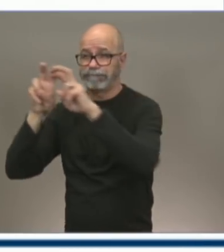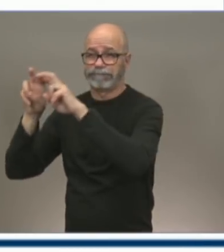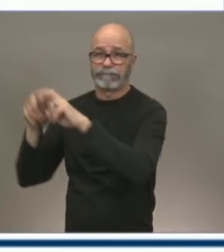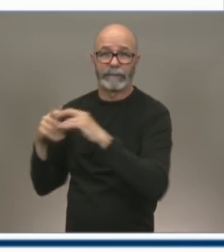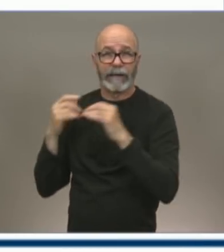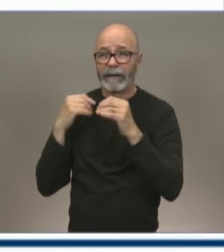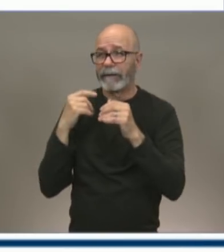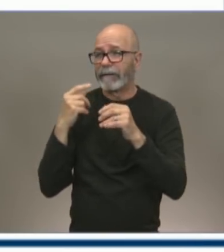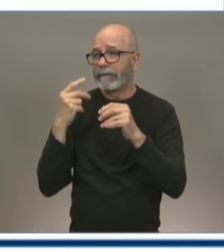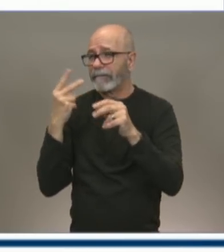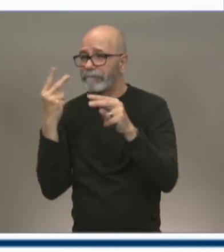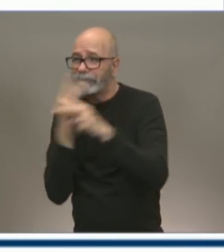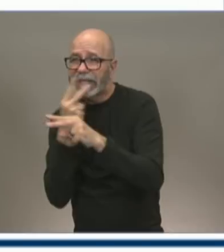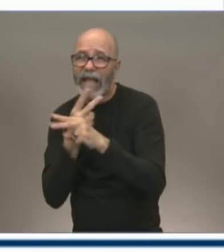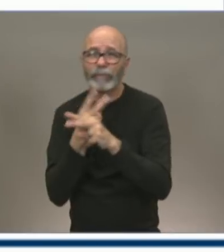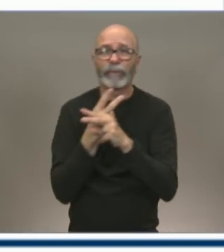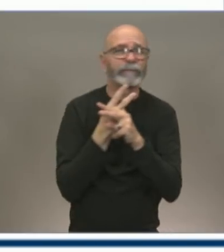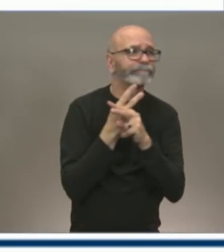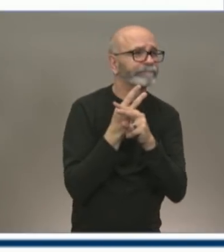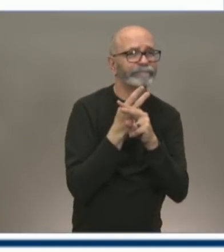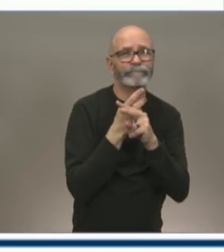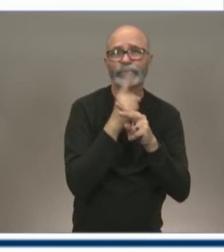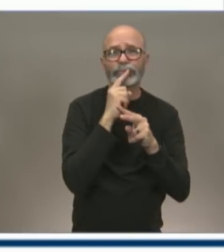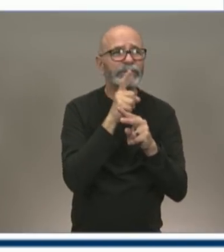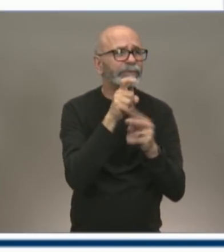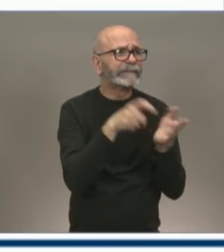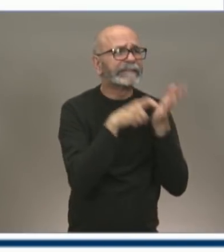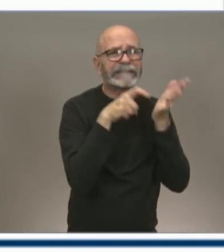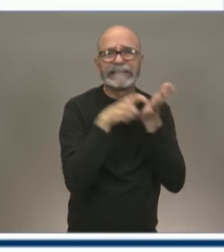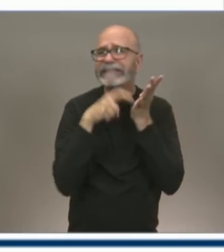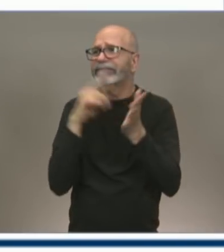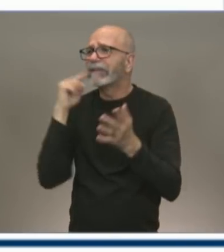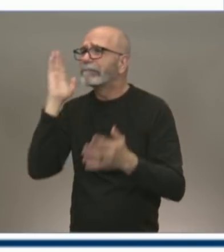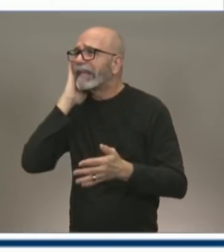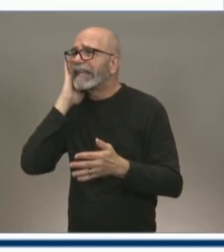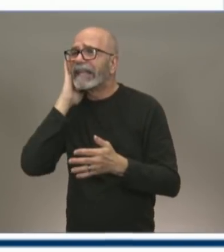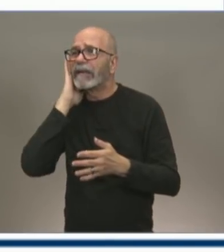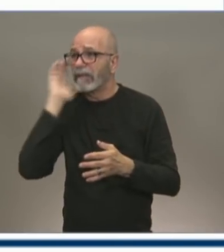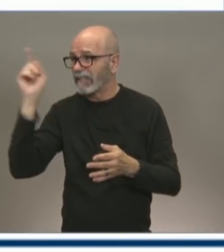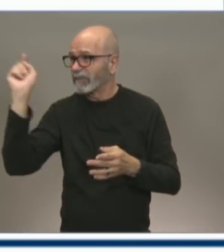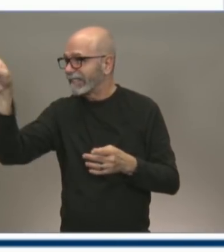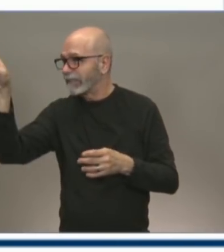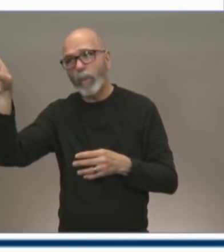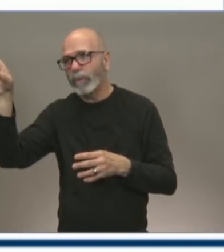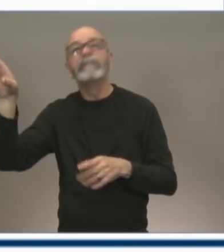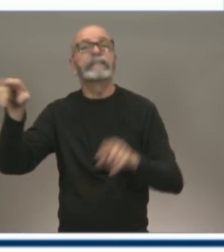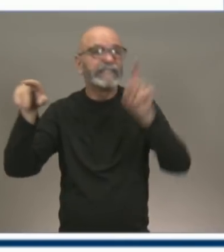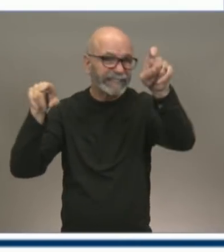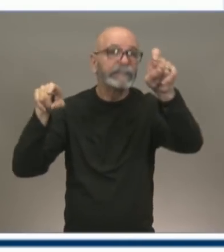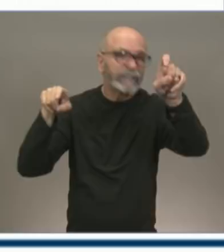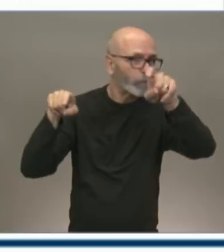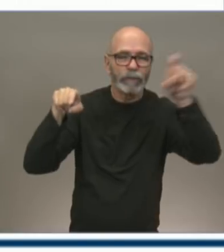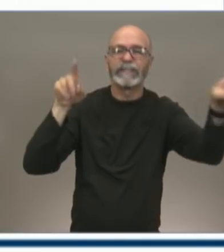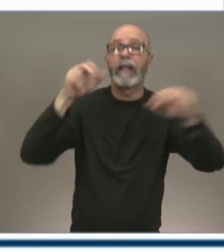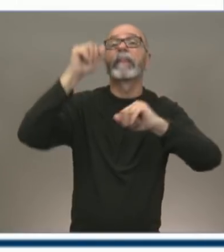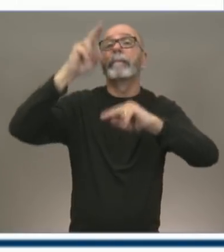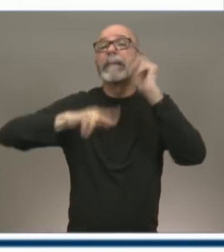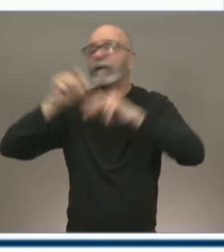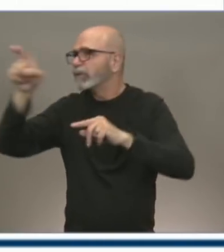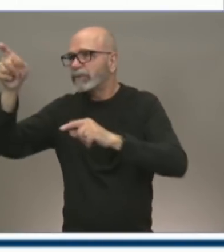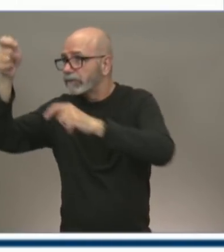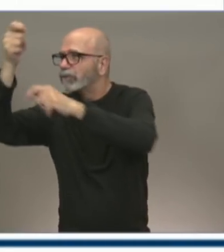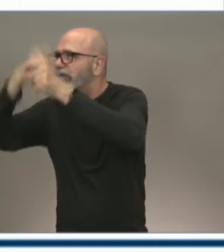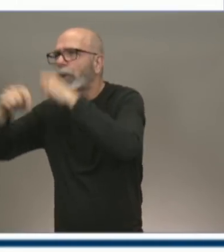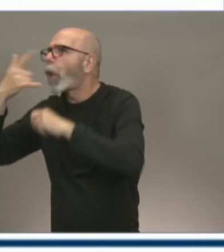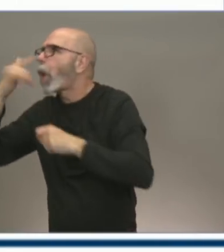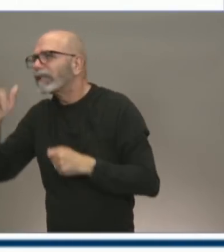be identifying where do we need new beds. Where are the facilities that we require us to replace? And as we replace them, we look at, can